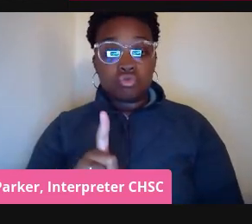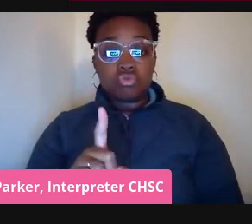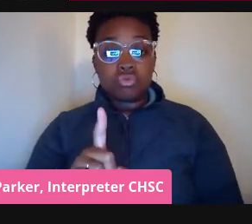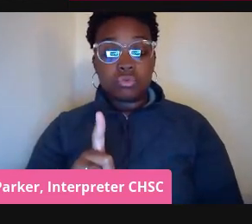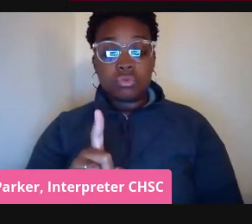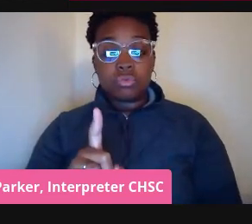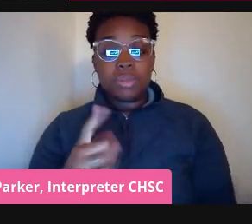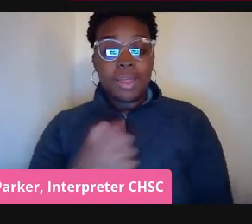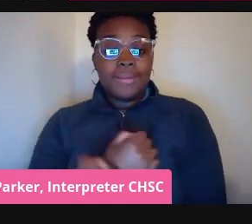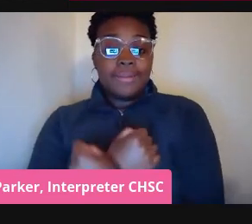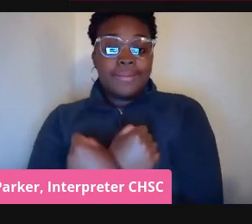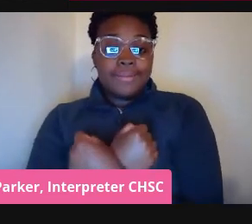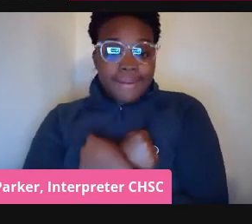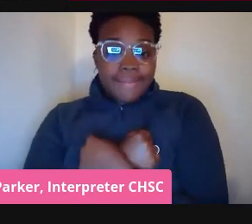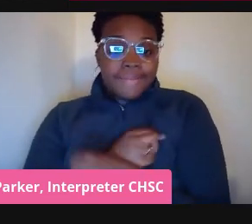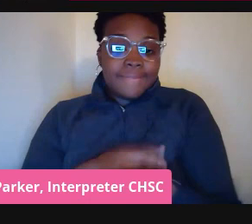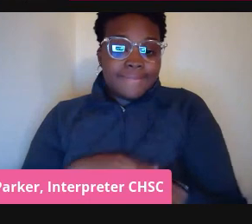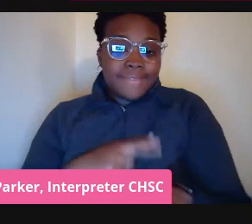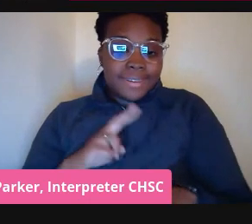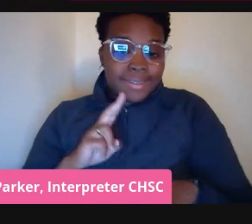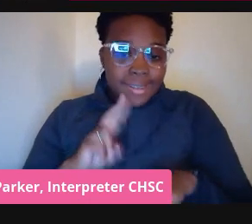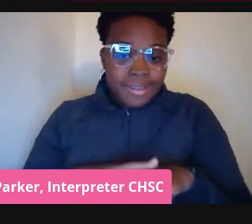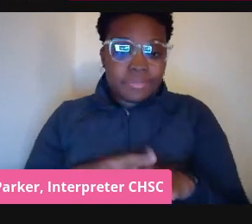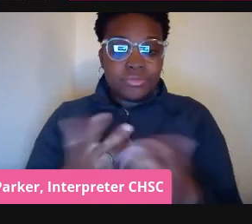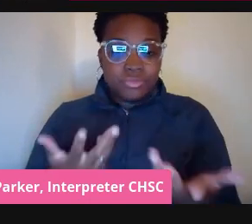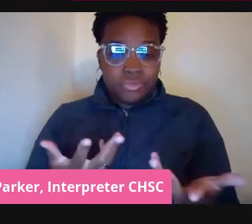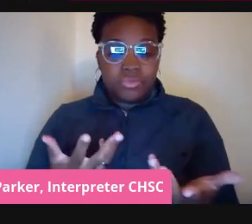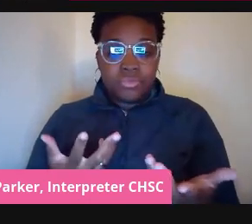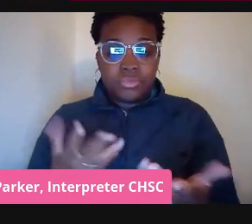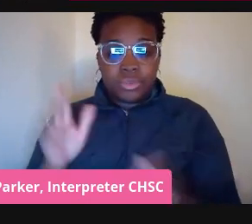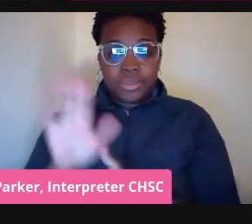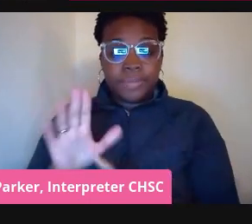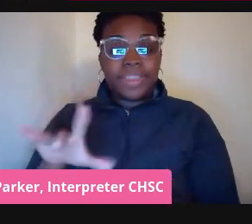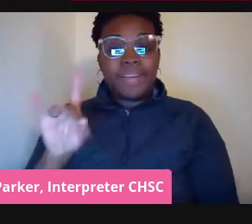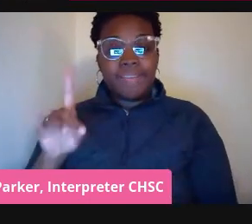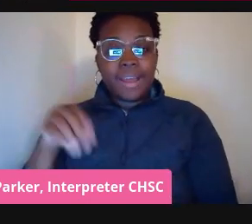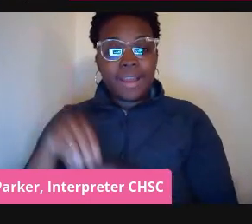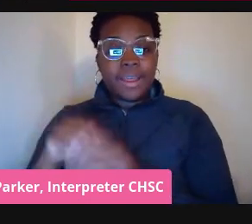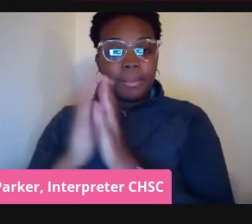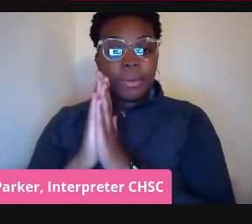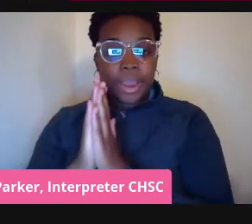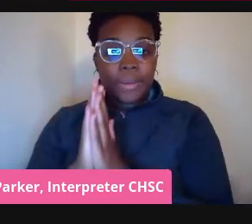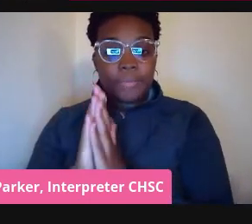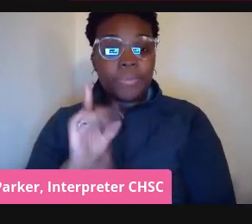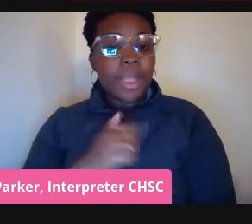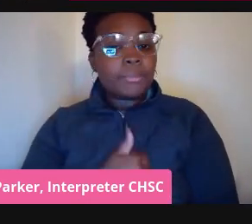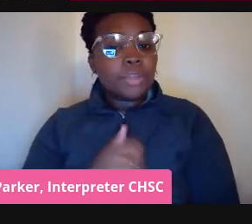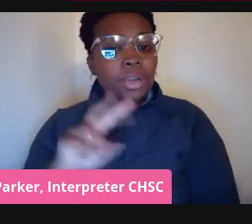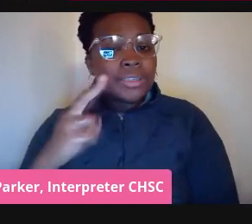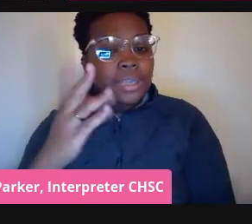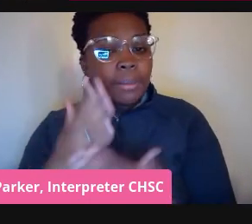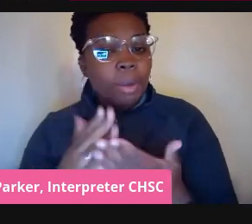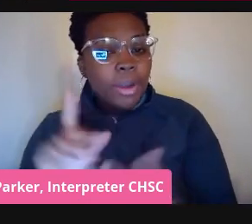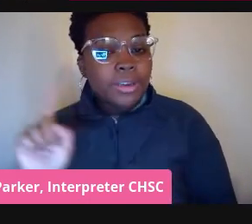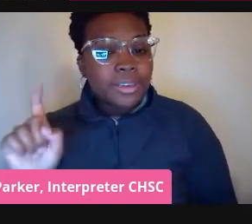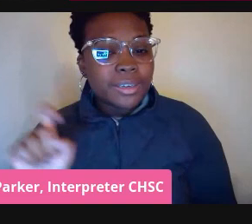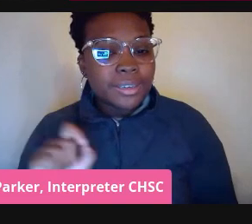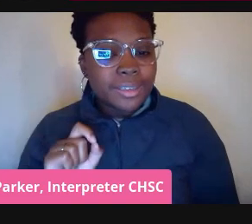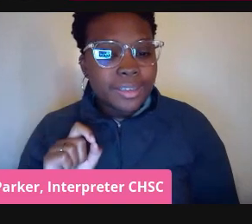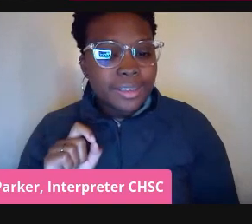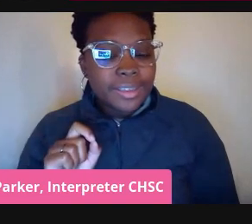and authenticity. That's where I find it. I find it in prayer. And I'm sorry, what was the second part?